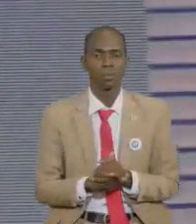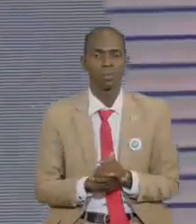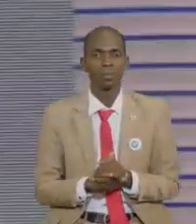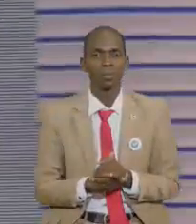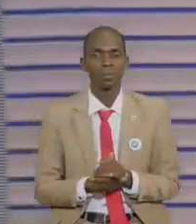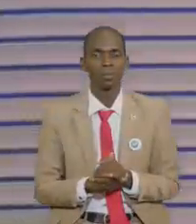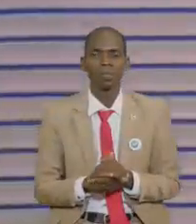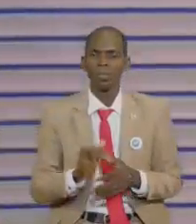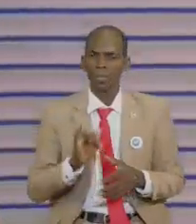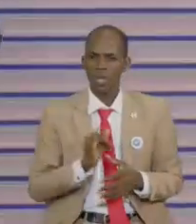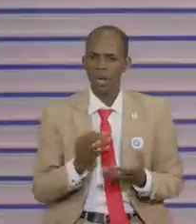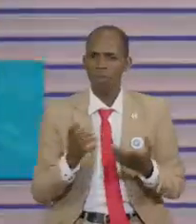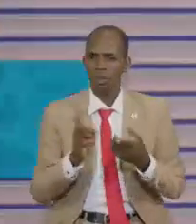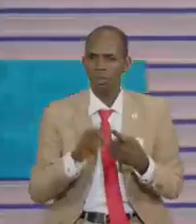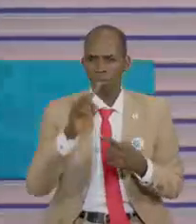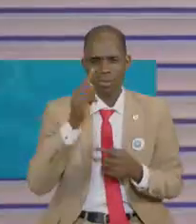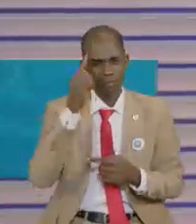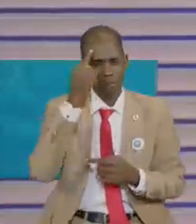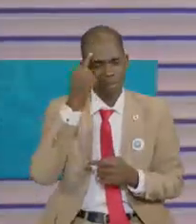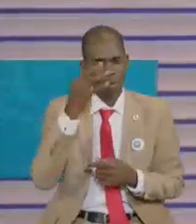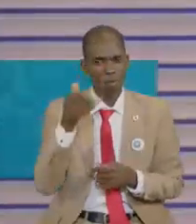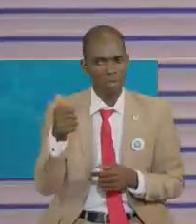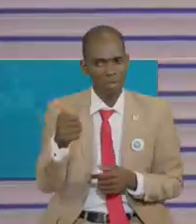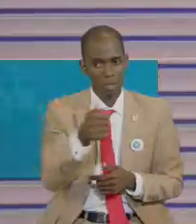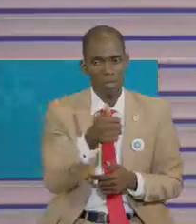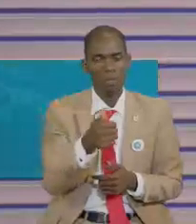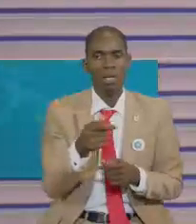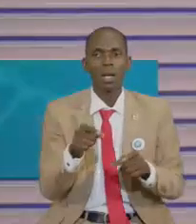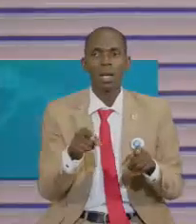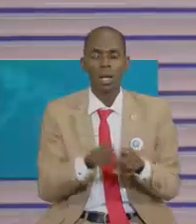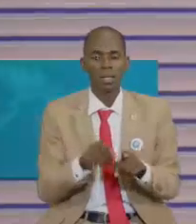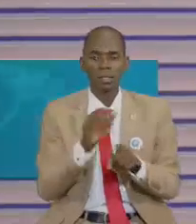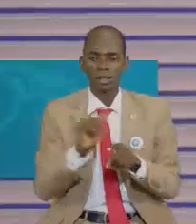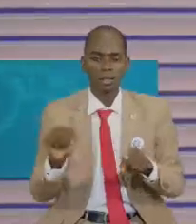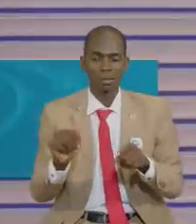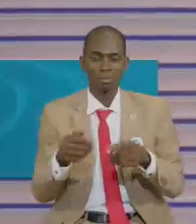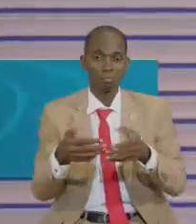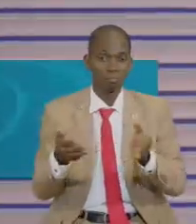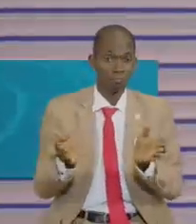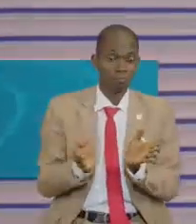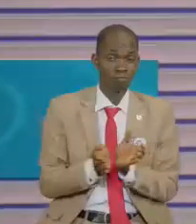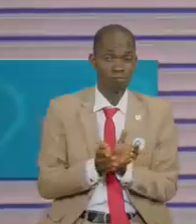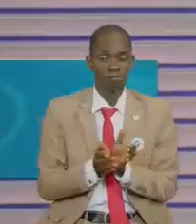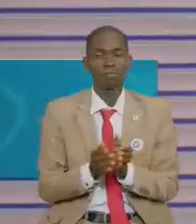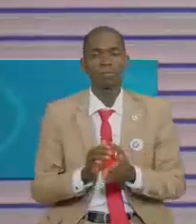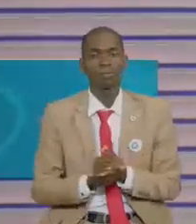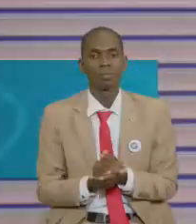I want you to think of yourself as a vessel, as a bottle.